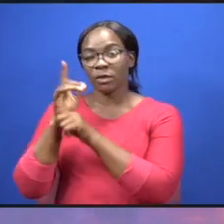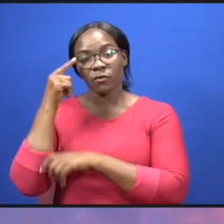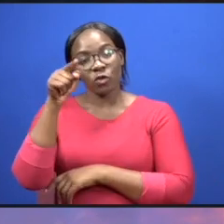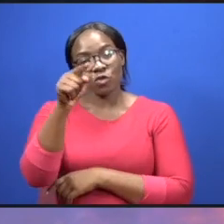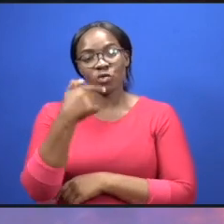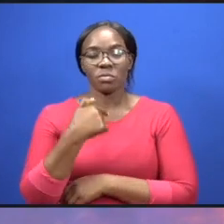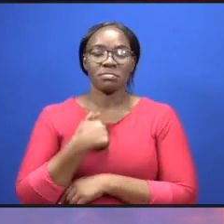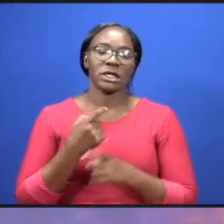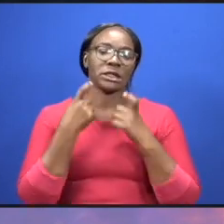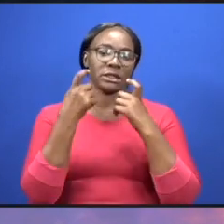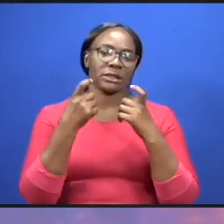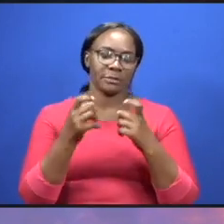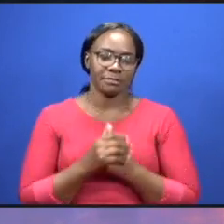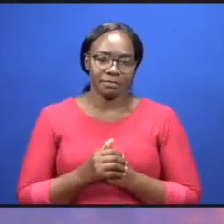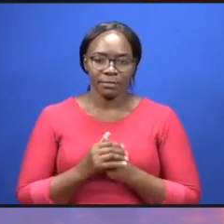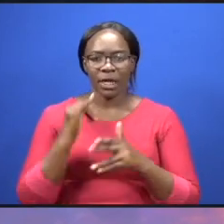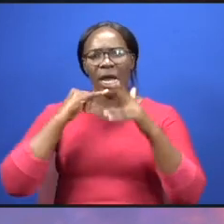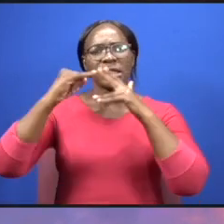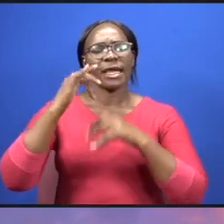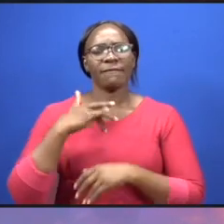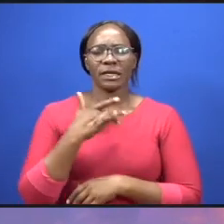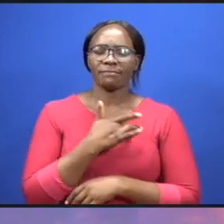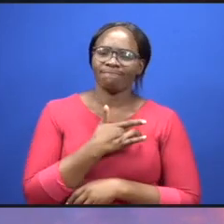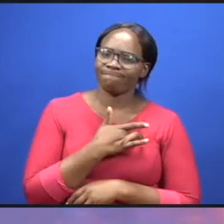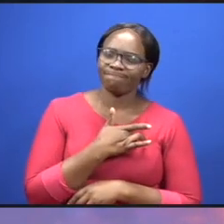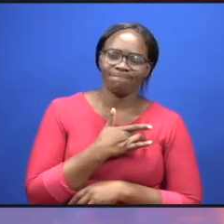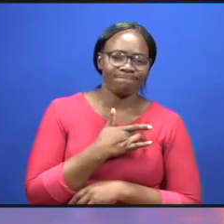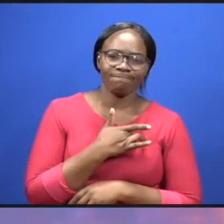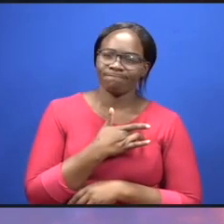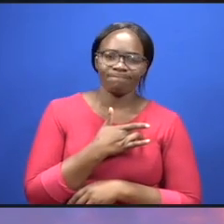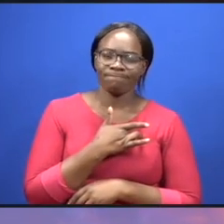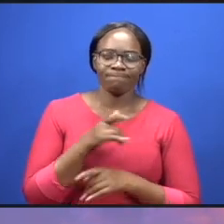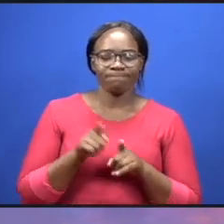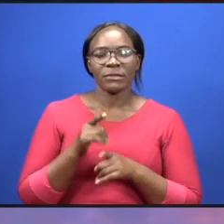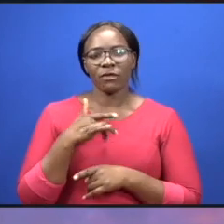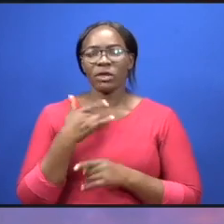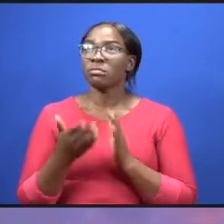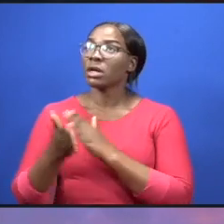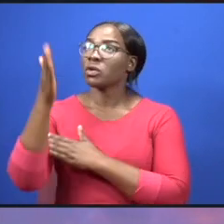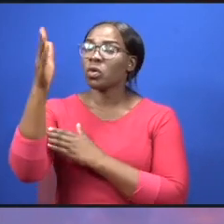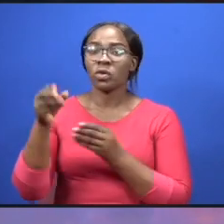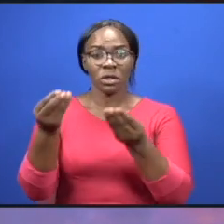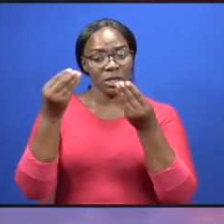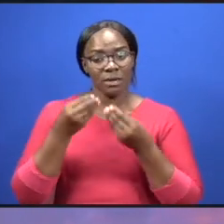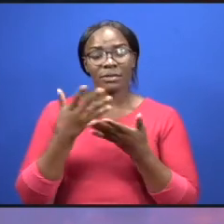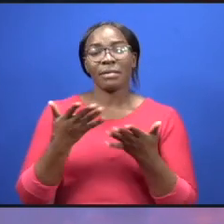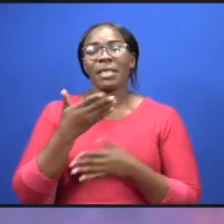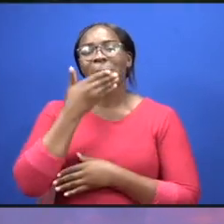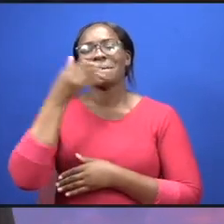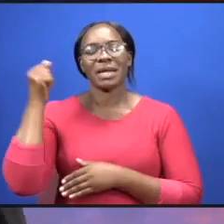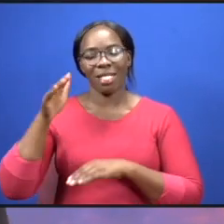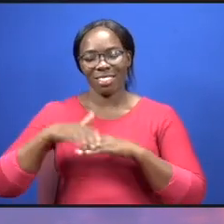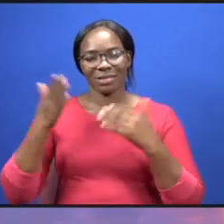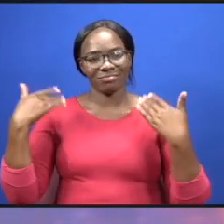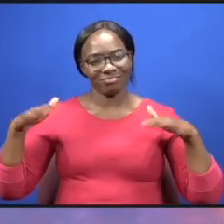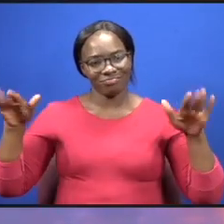our sin. Isaiah was touched by a seraphim and cleansed. But God gave us something better than the seraphim.